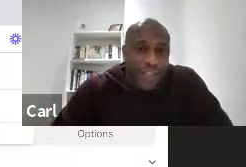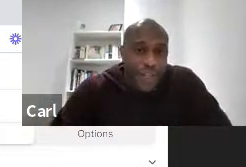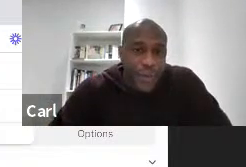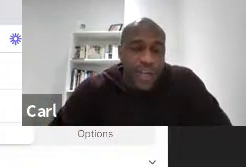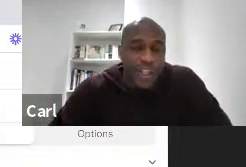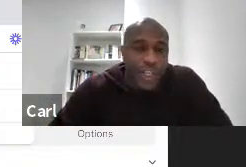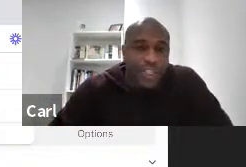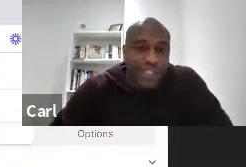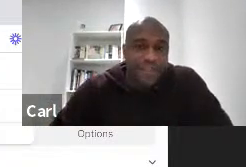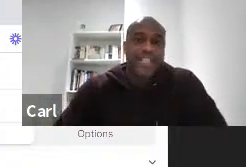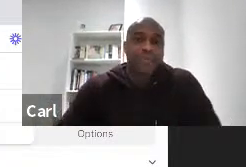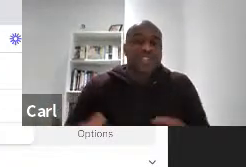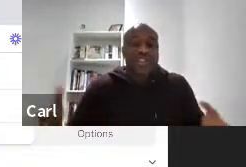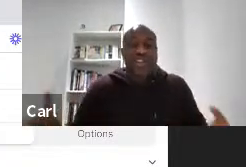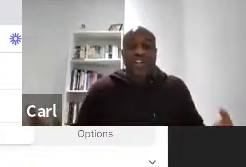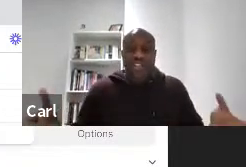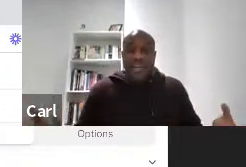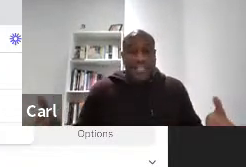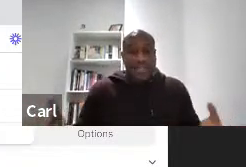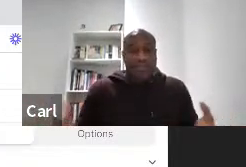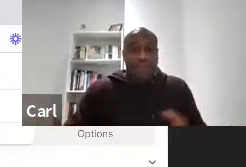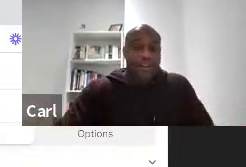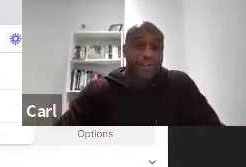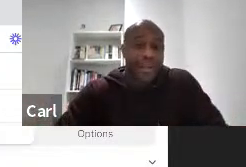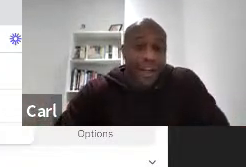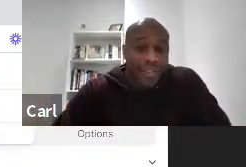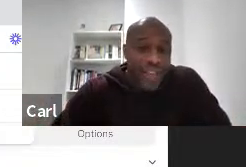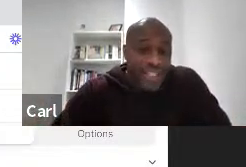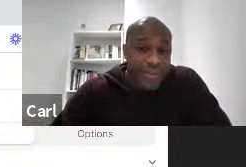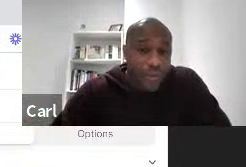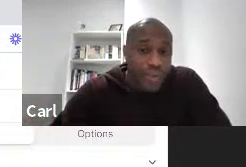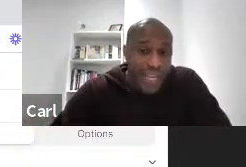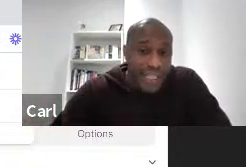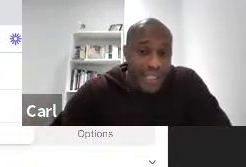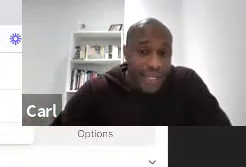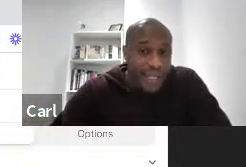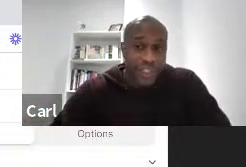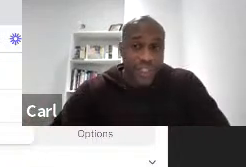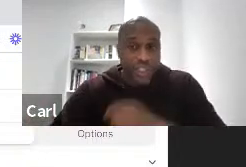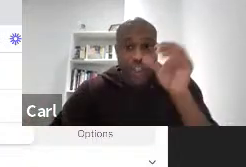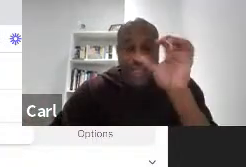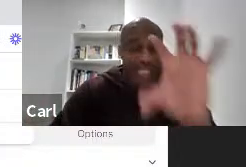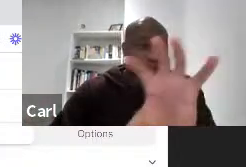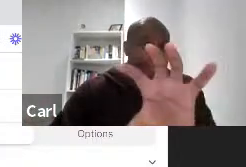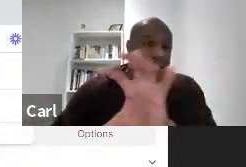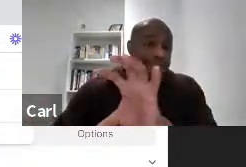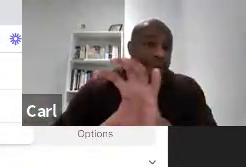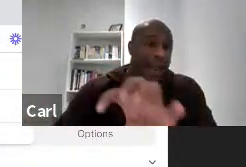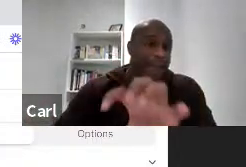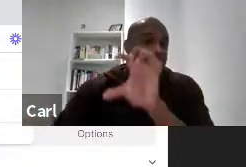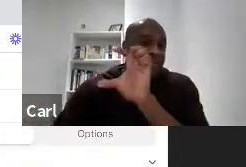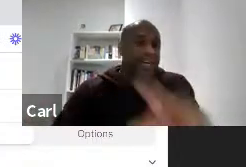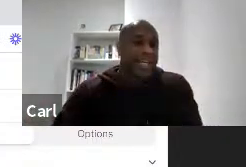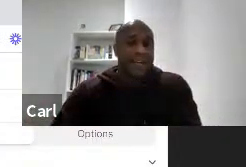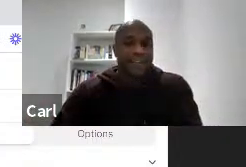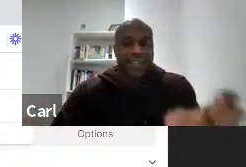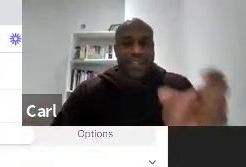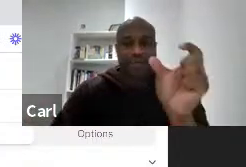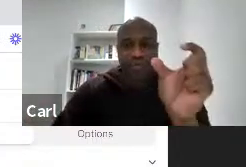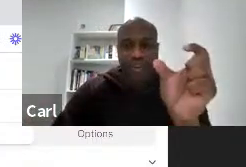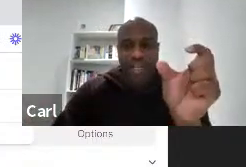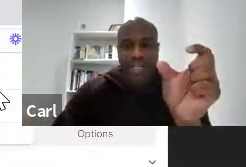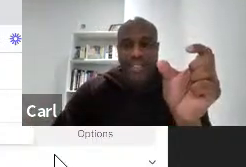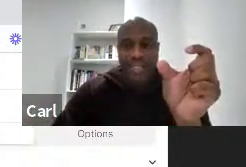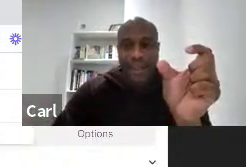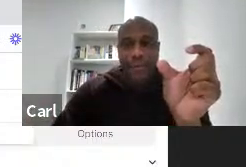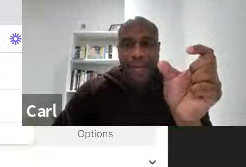it gives you a user interface which looks like a smartphone. This is all the data. It's just chucked into a very simple app, but then it gives us